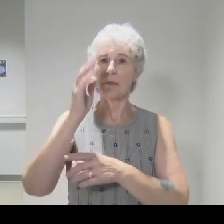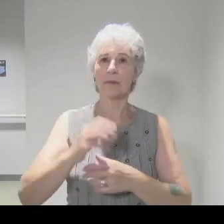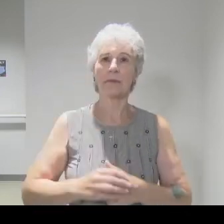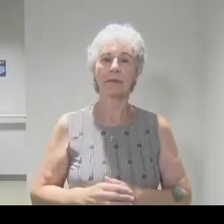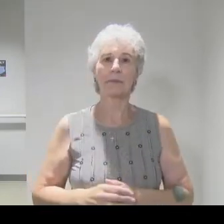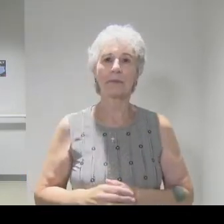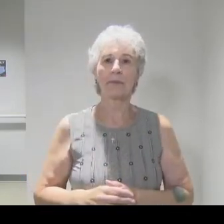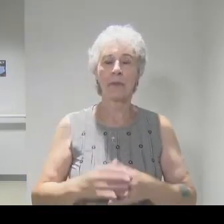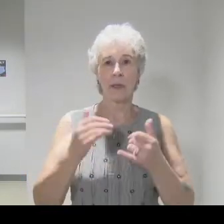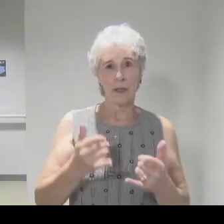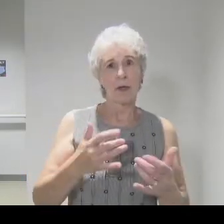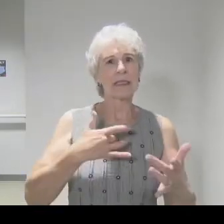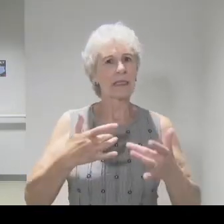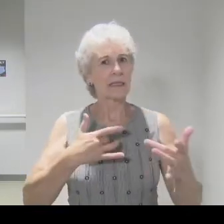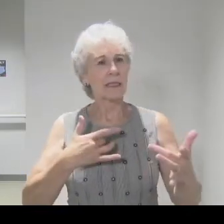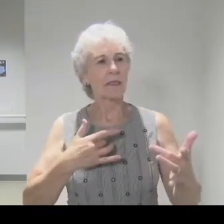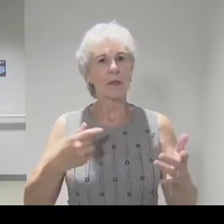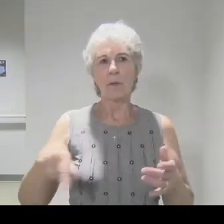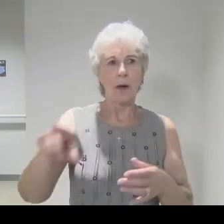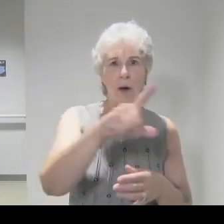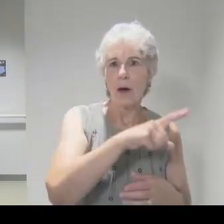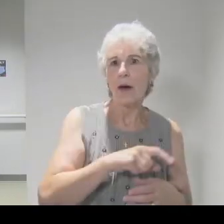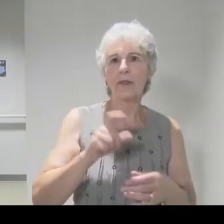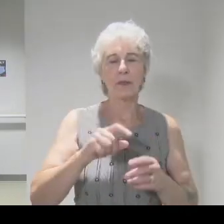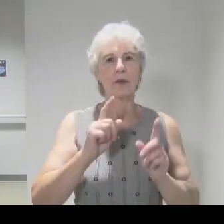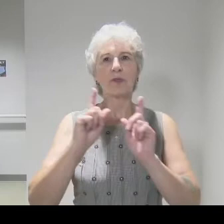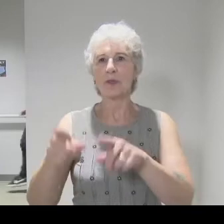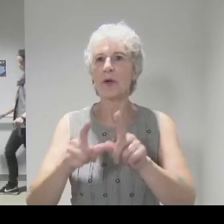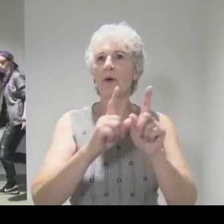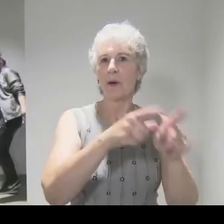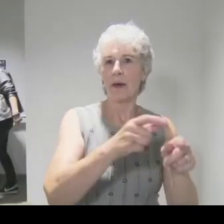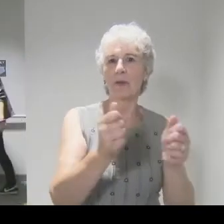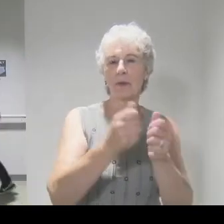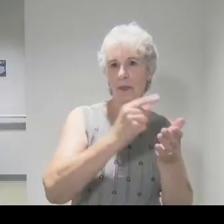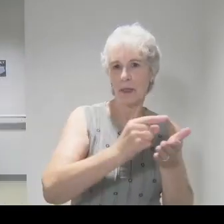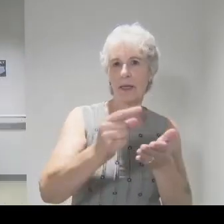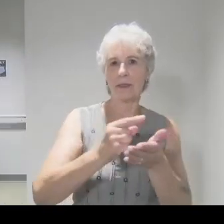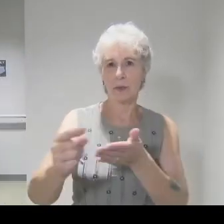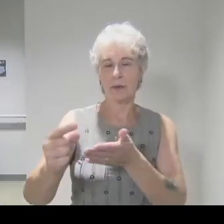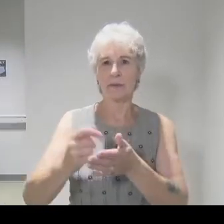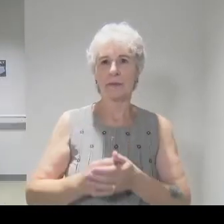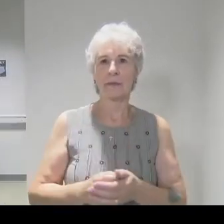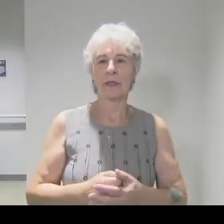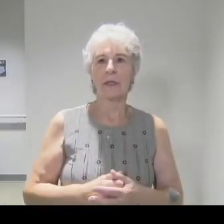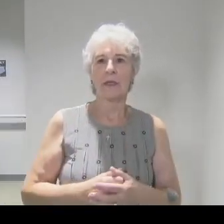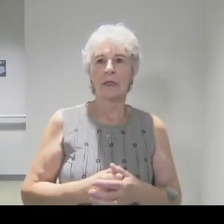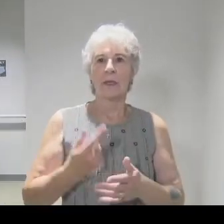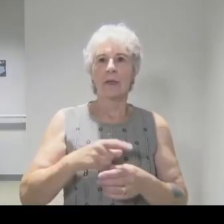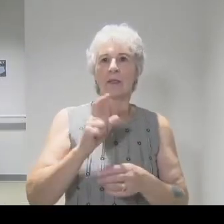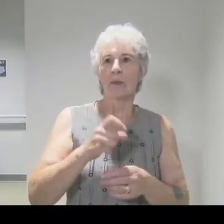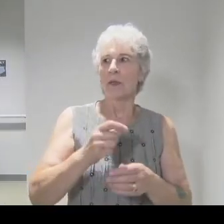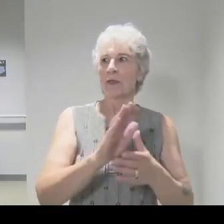Now, there is a sense in which we are all supposed to go forth with the gospel. That's in the Great Commission. We're supposed to share